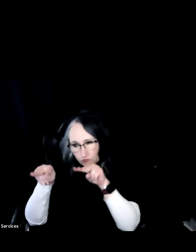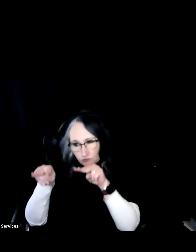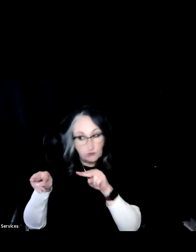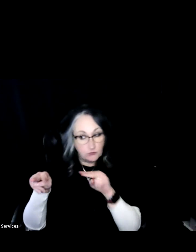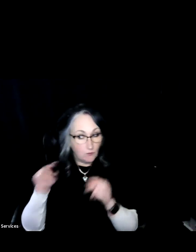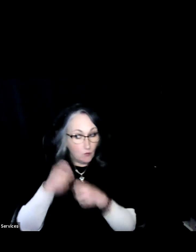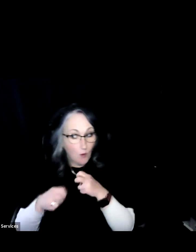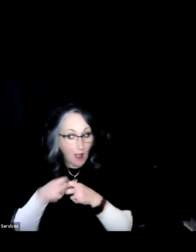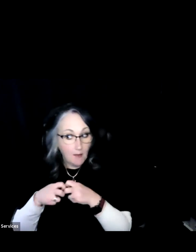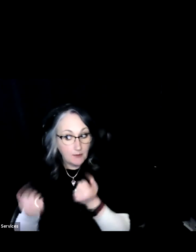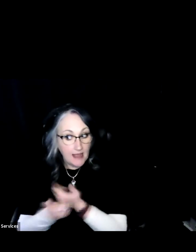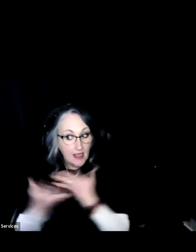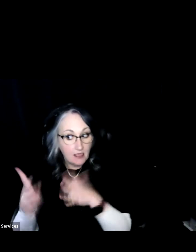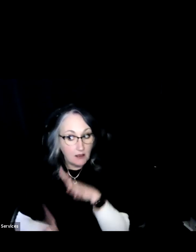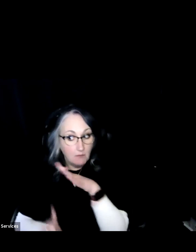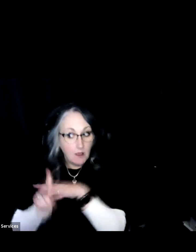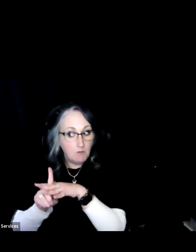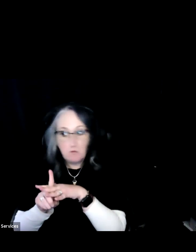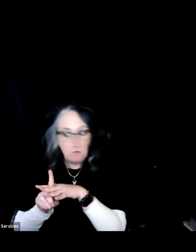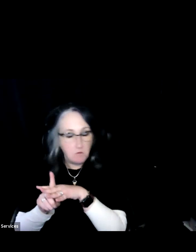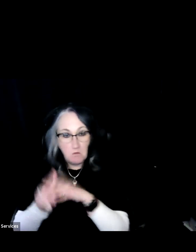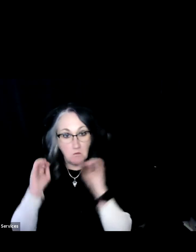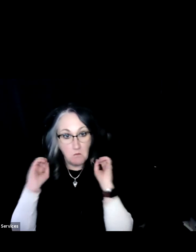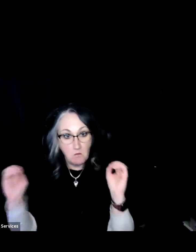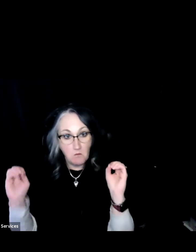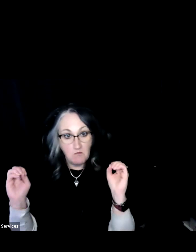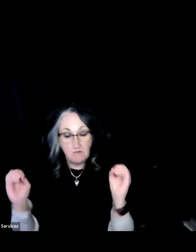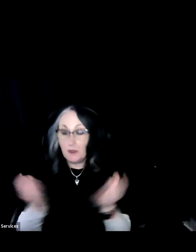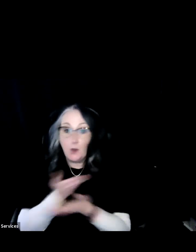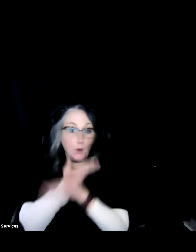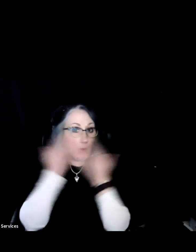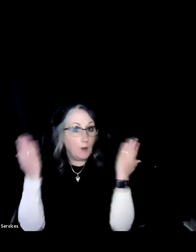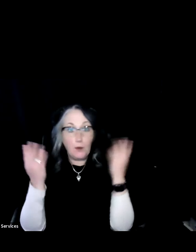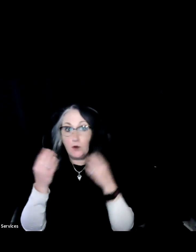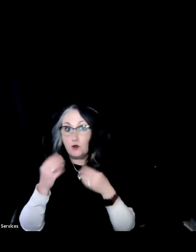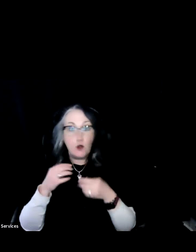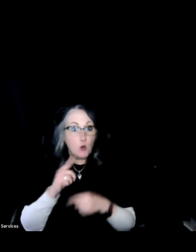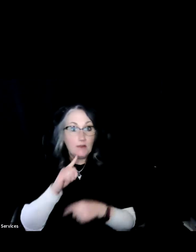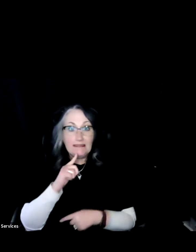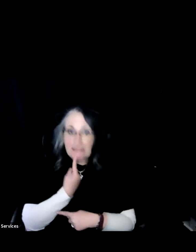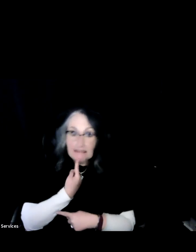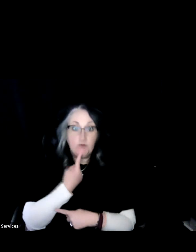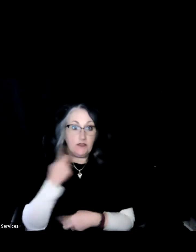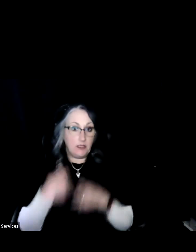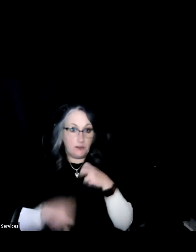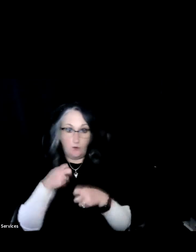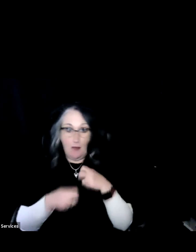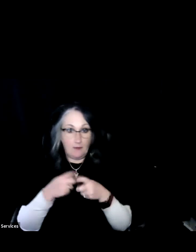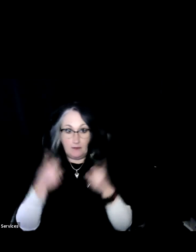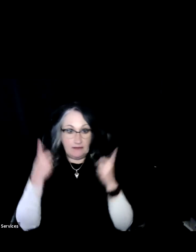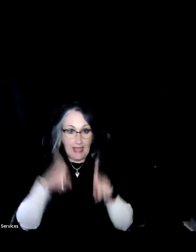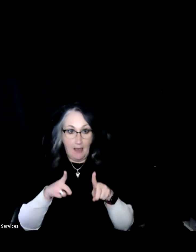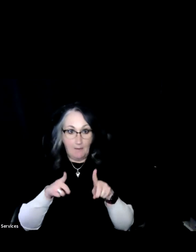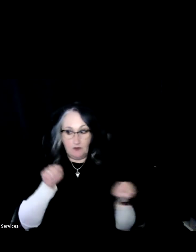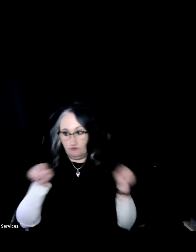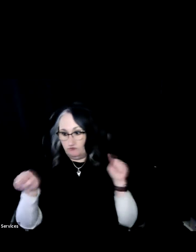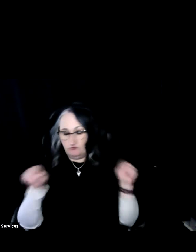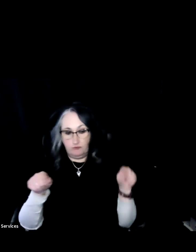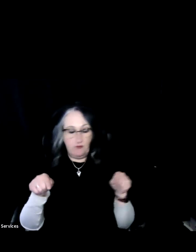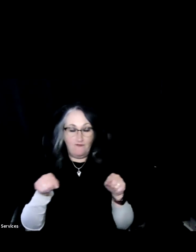concerns. As at now, no serious safety concern have been reported for either of those two